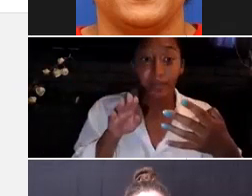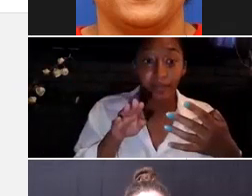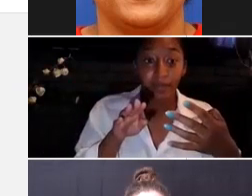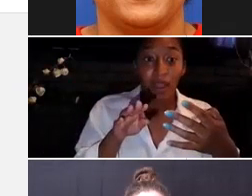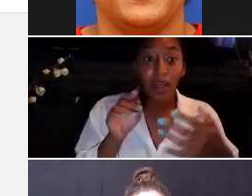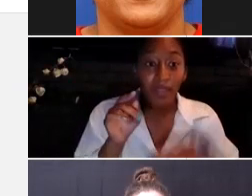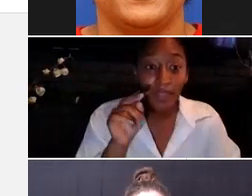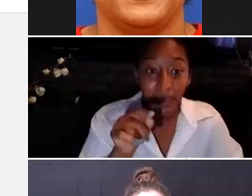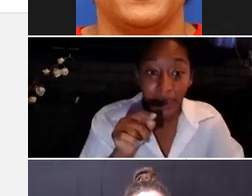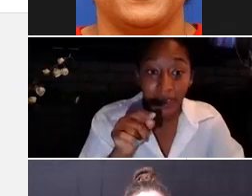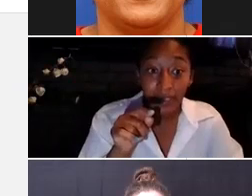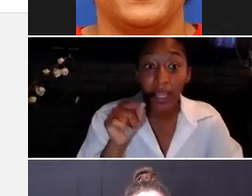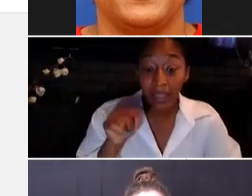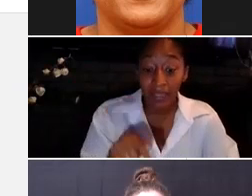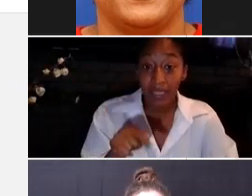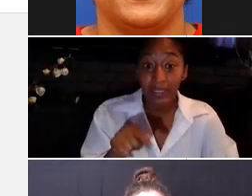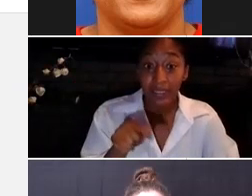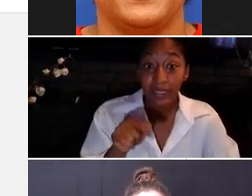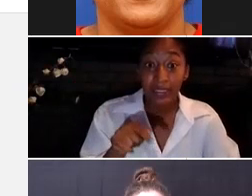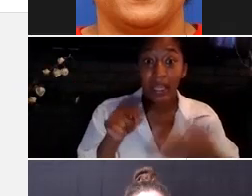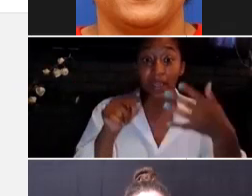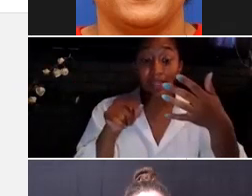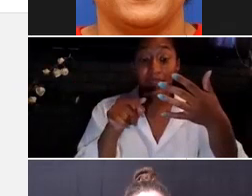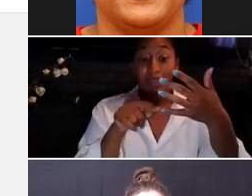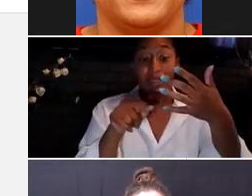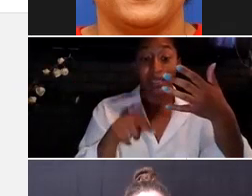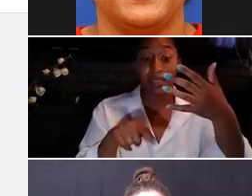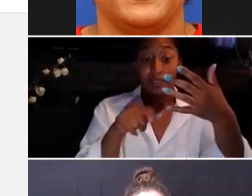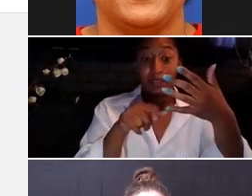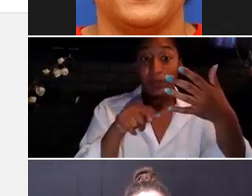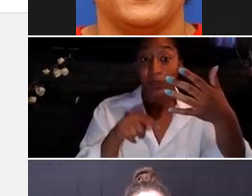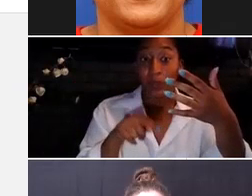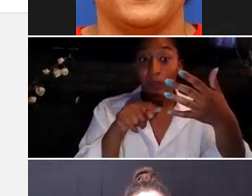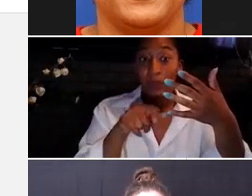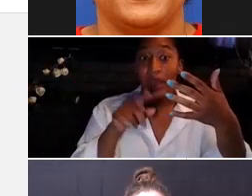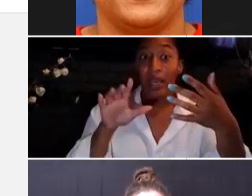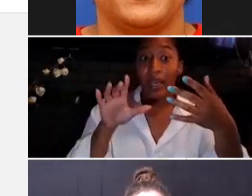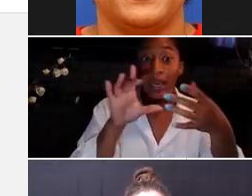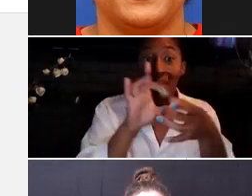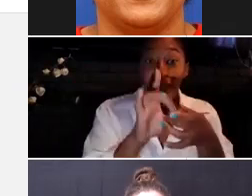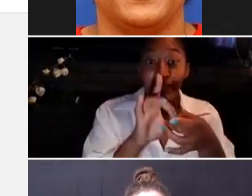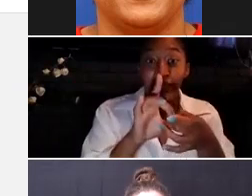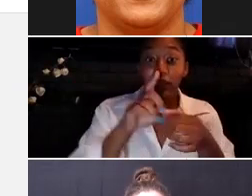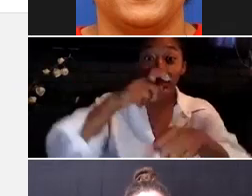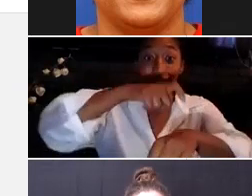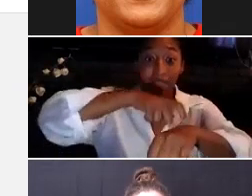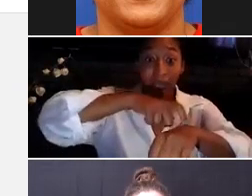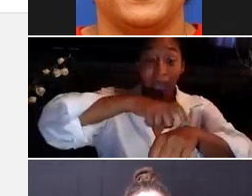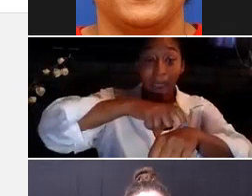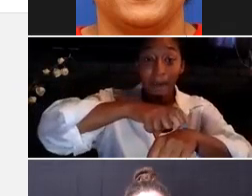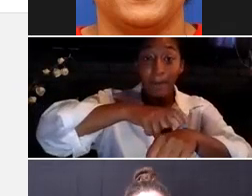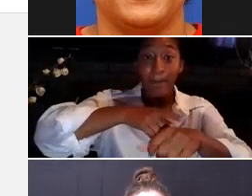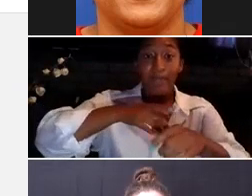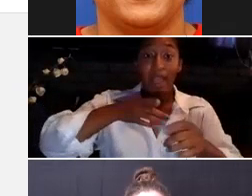this very last equation looks at the velocity, looks at the acceleration, looks at the displacement,